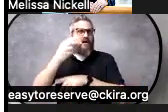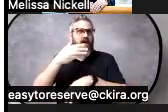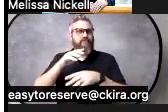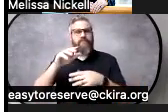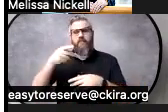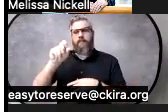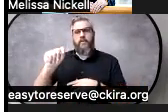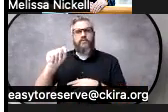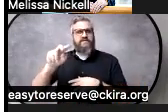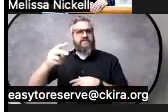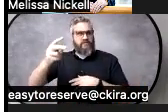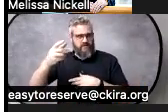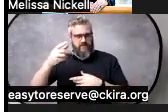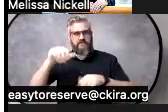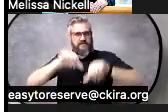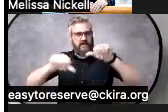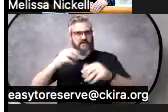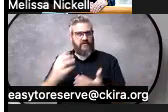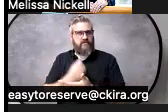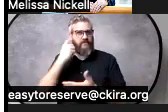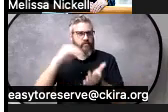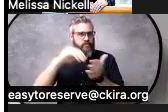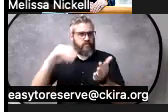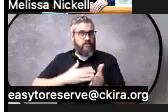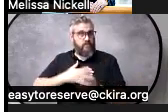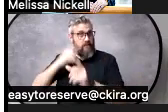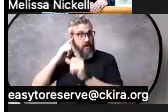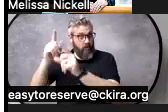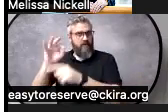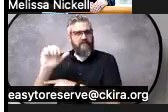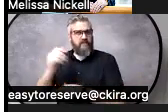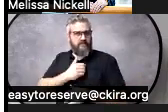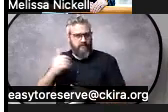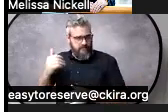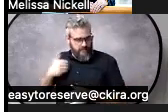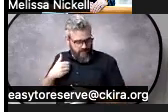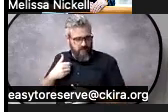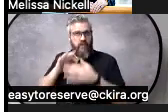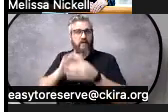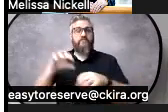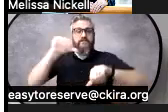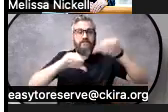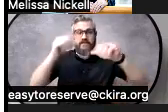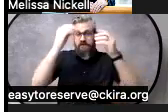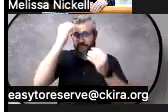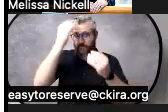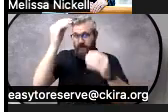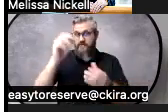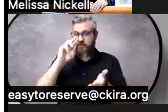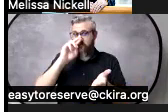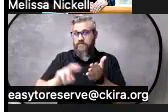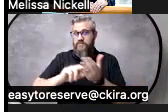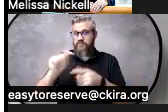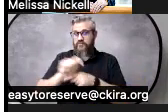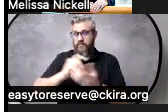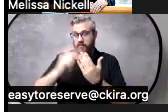in other words, I have a goal of becoming a faculty member that continues to direct science education and research training programs.